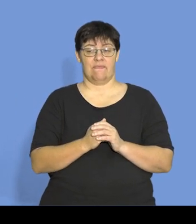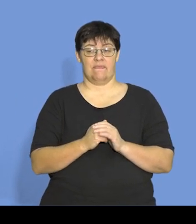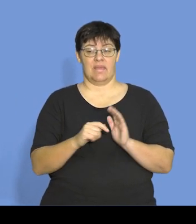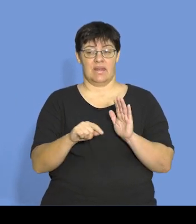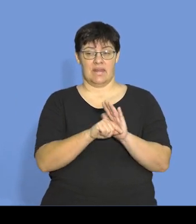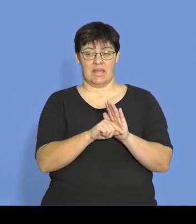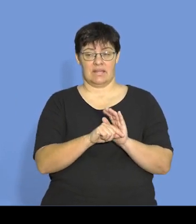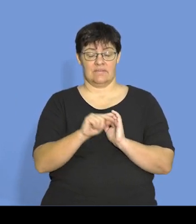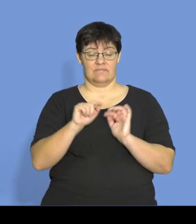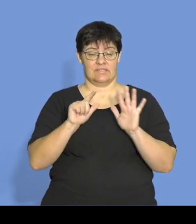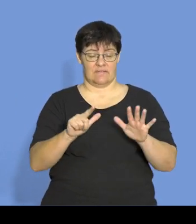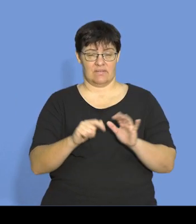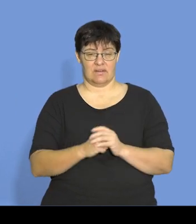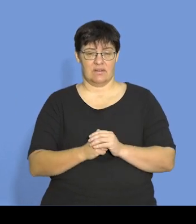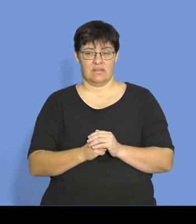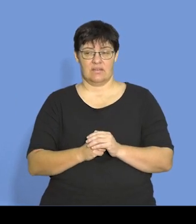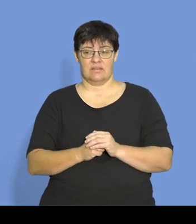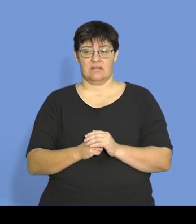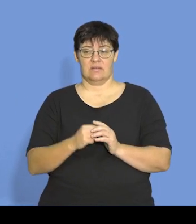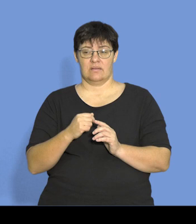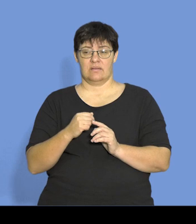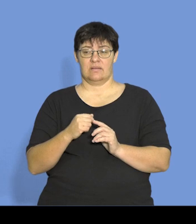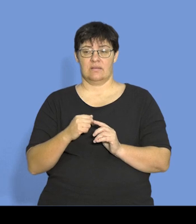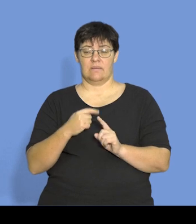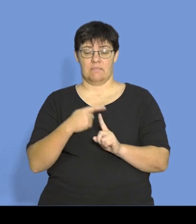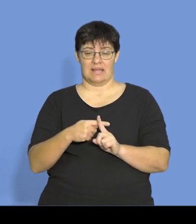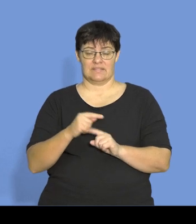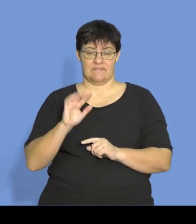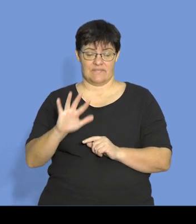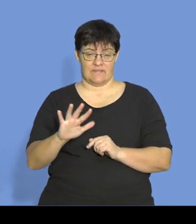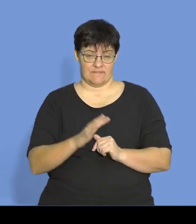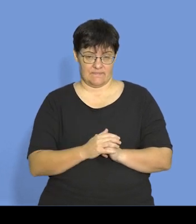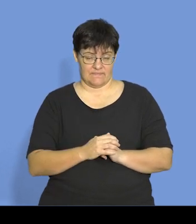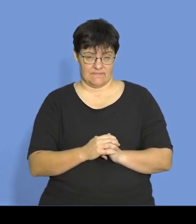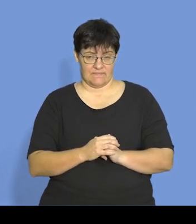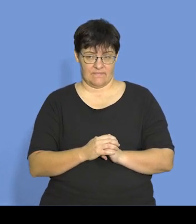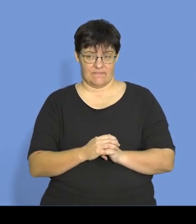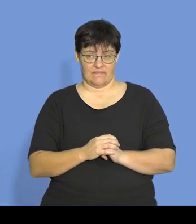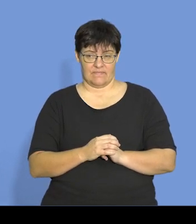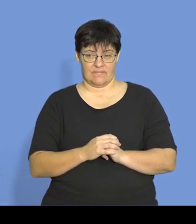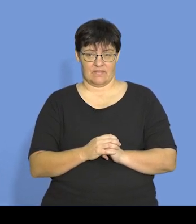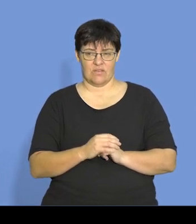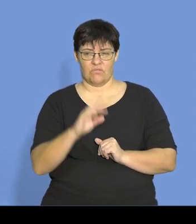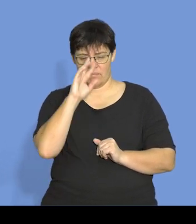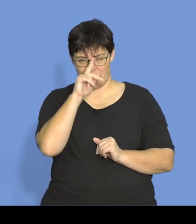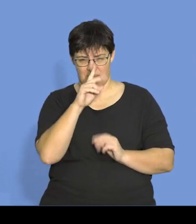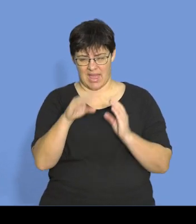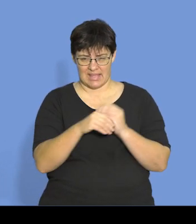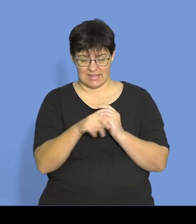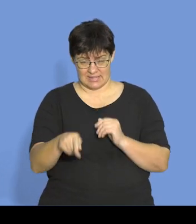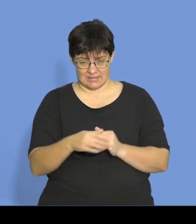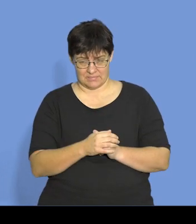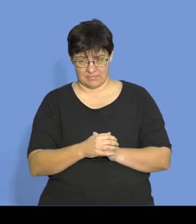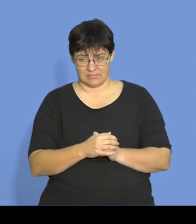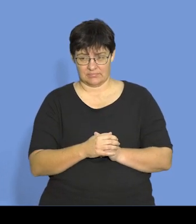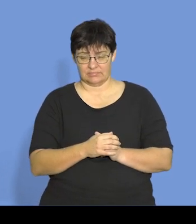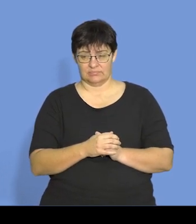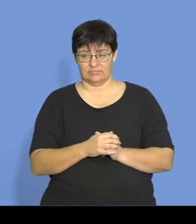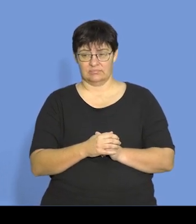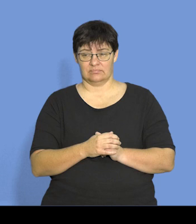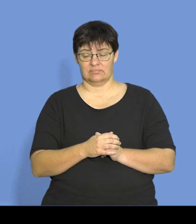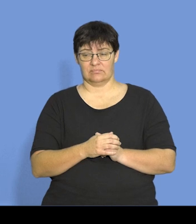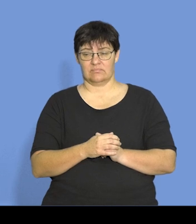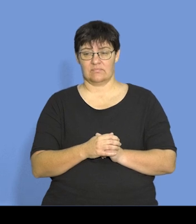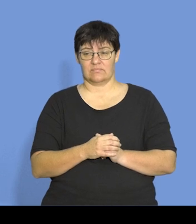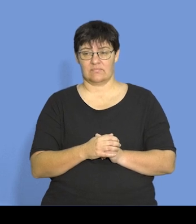greater than negative 7 plus the 5, right? Remember, you add the